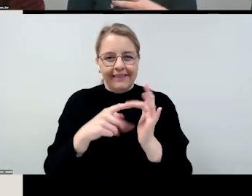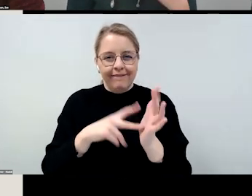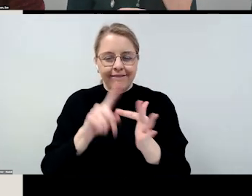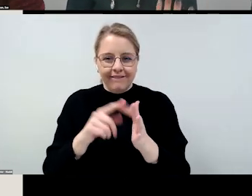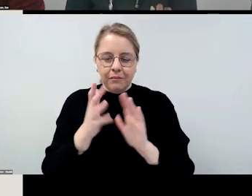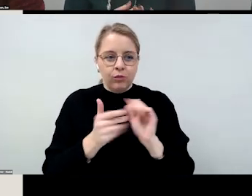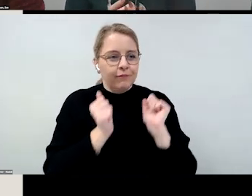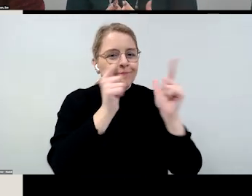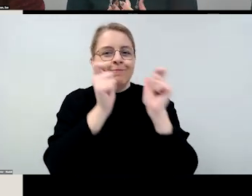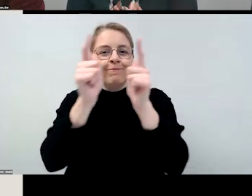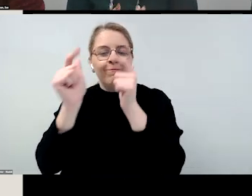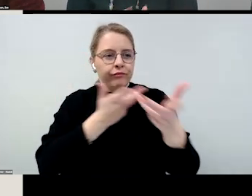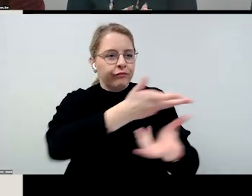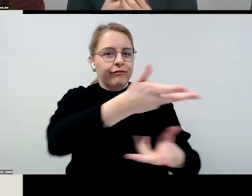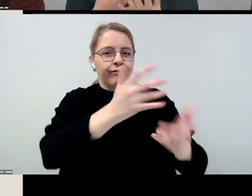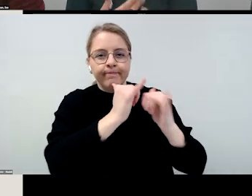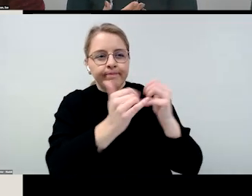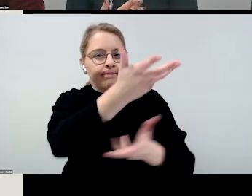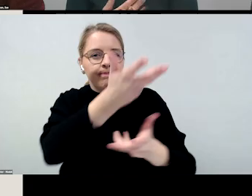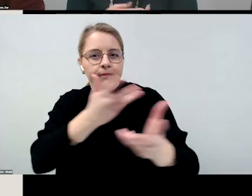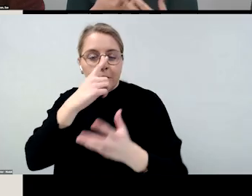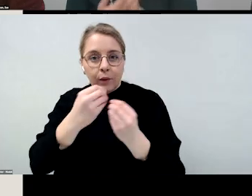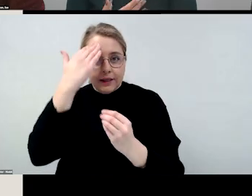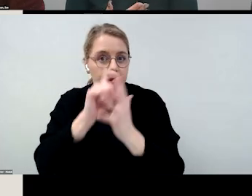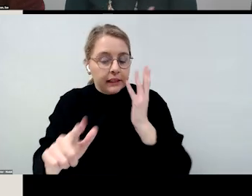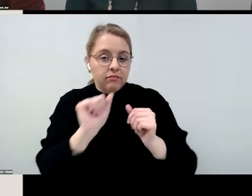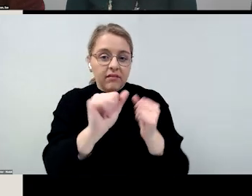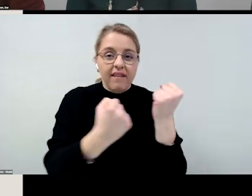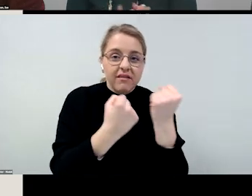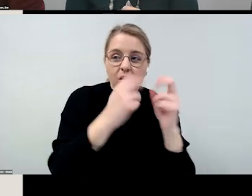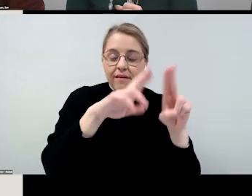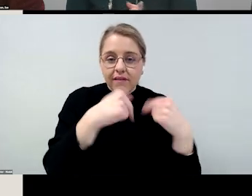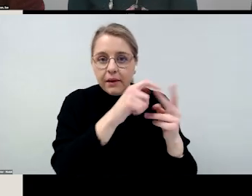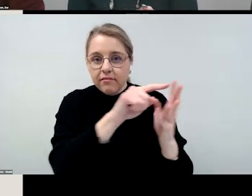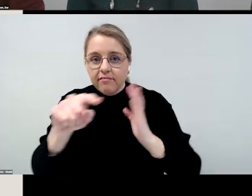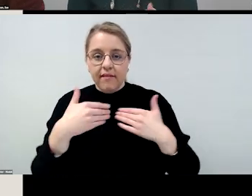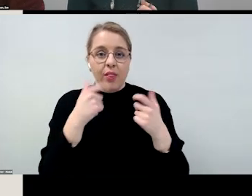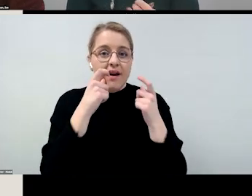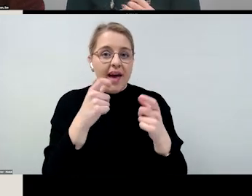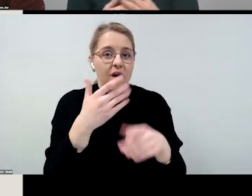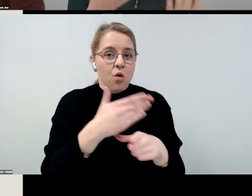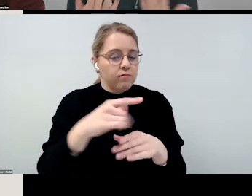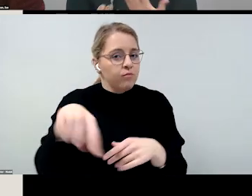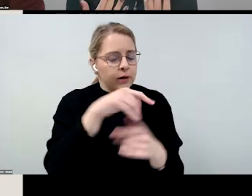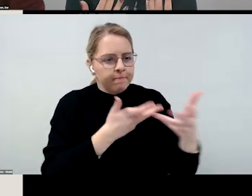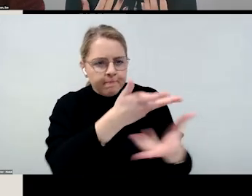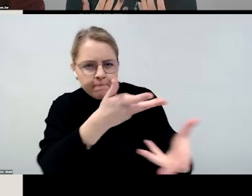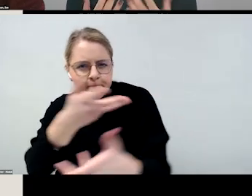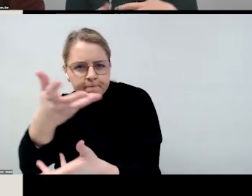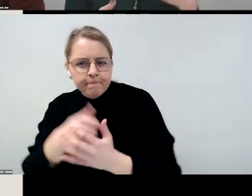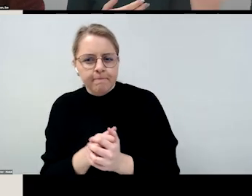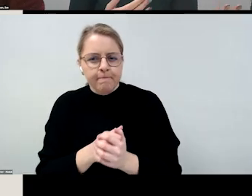and speaking to people with intellectual disability, support networks, and healthcare professionals. We've been asking them about how they